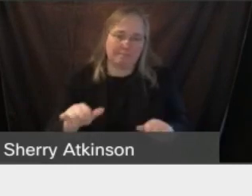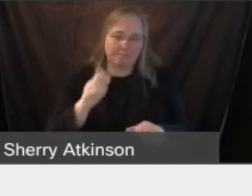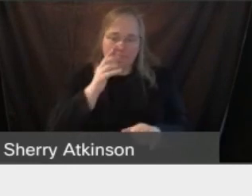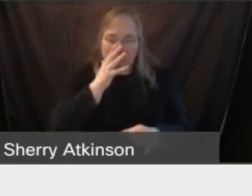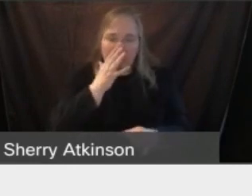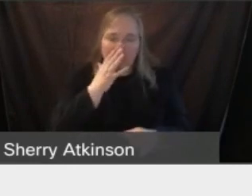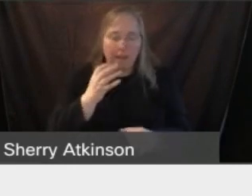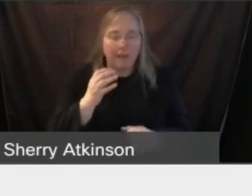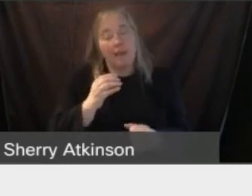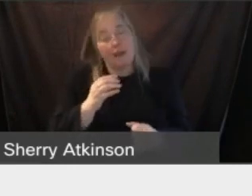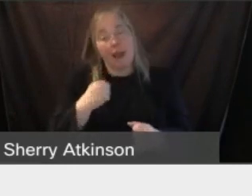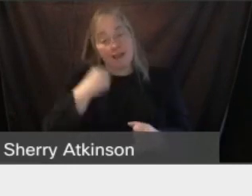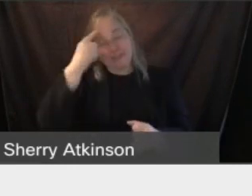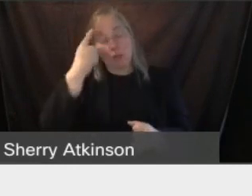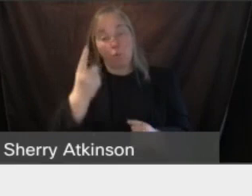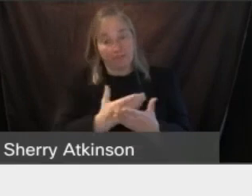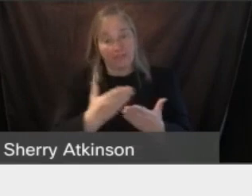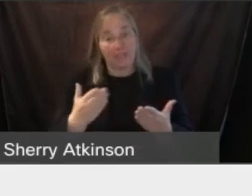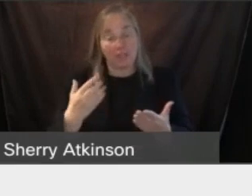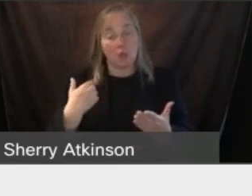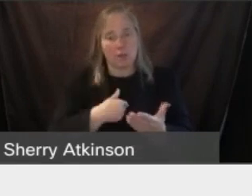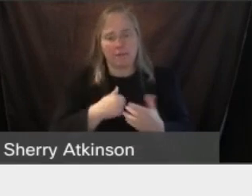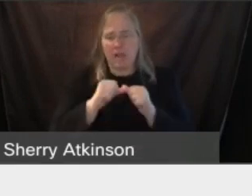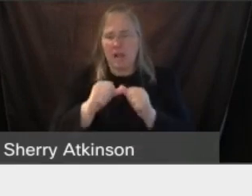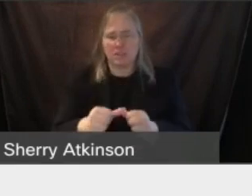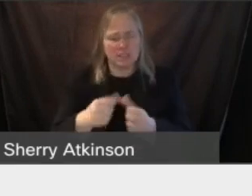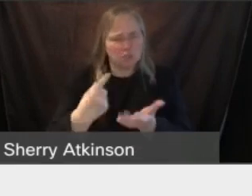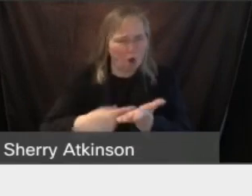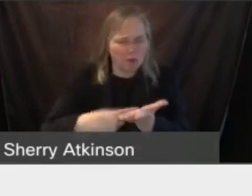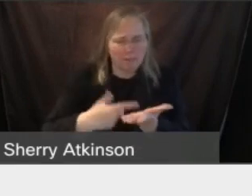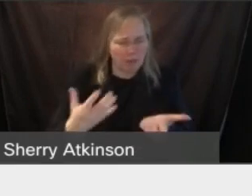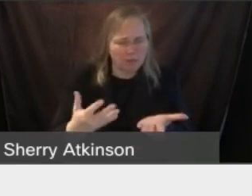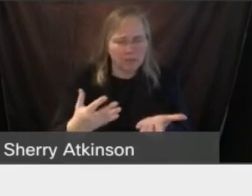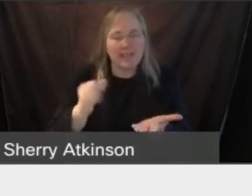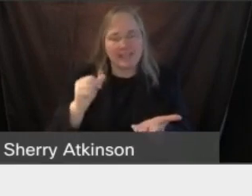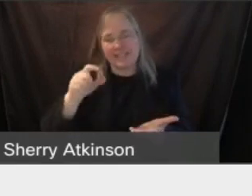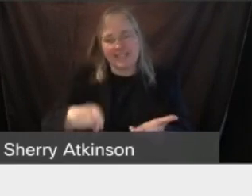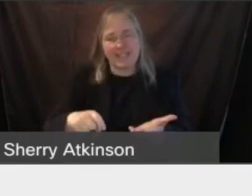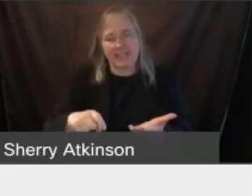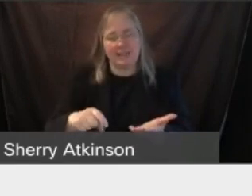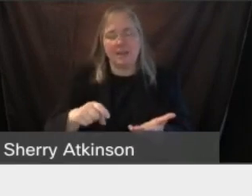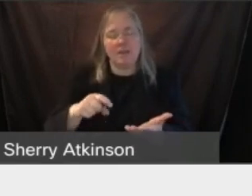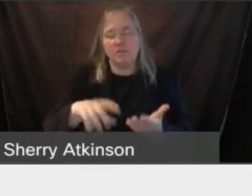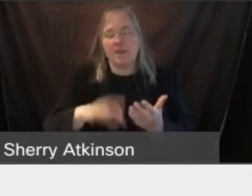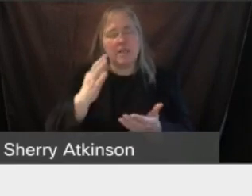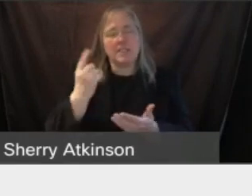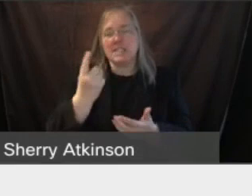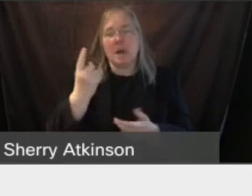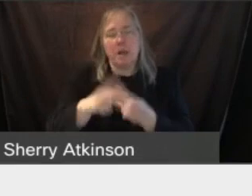I think the one thing that we've constantly talked about is the need to try to find some form of fashion balance. And I